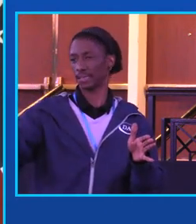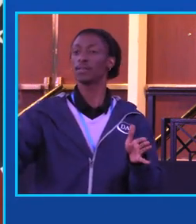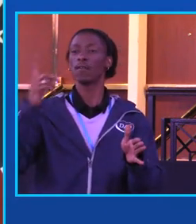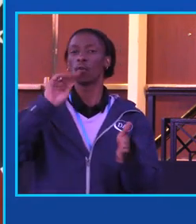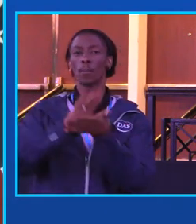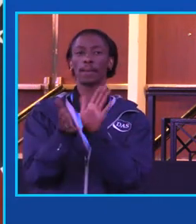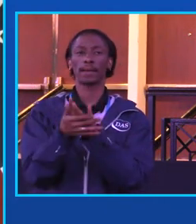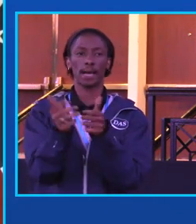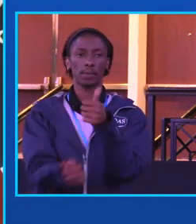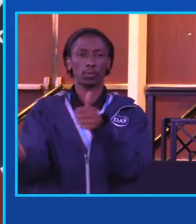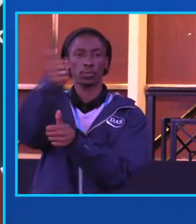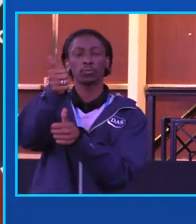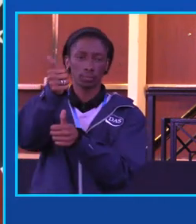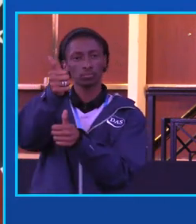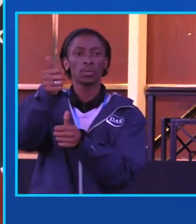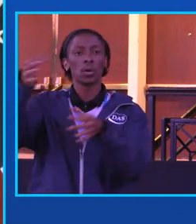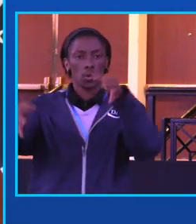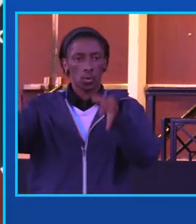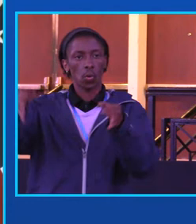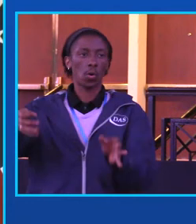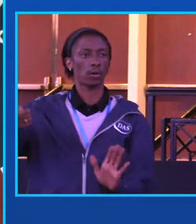Court.